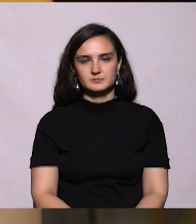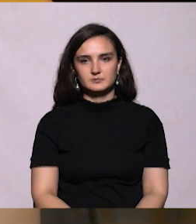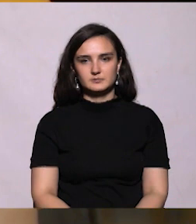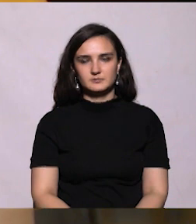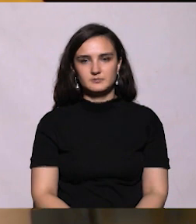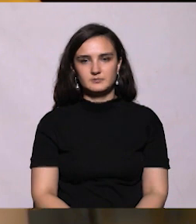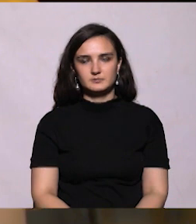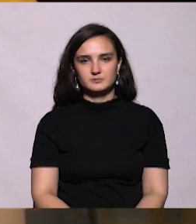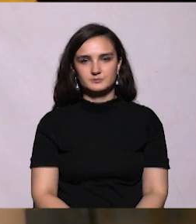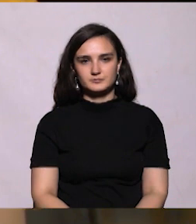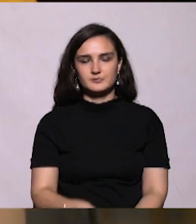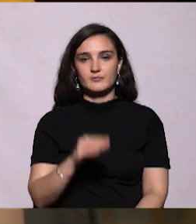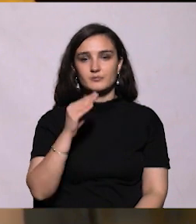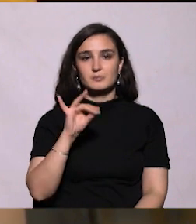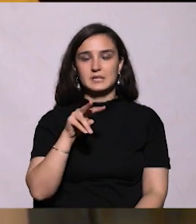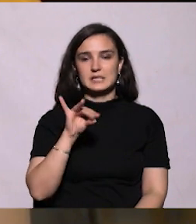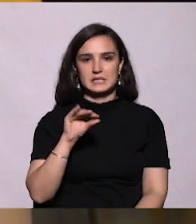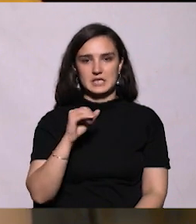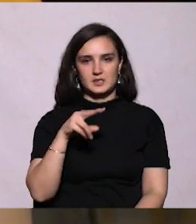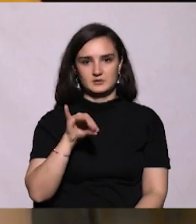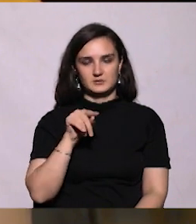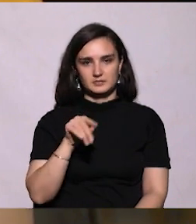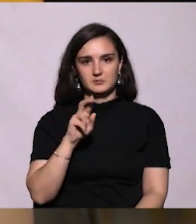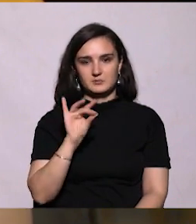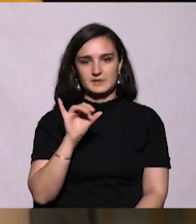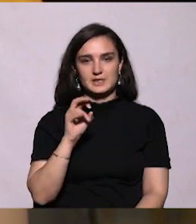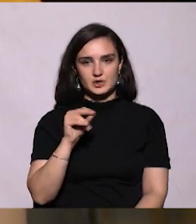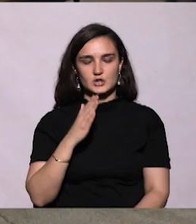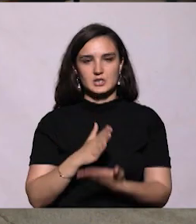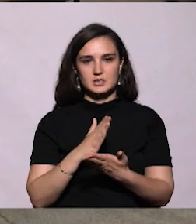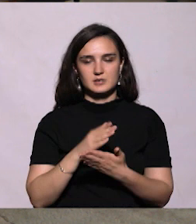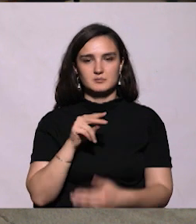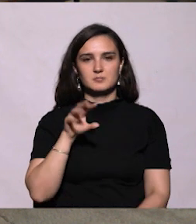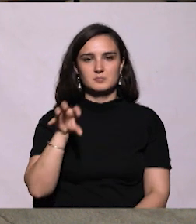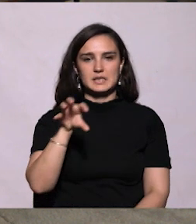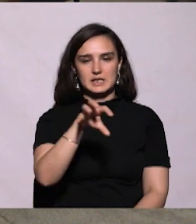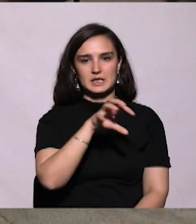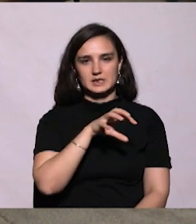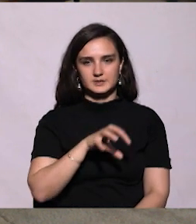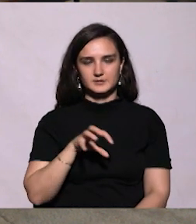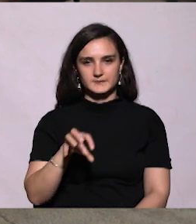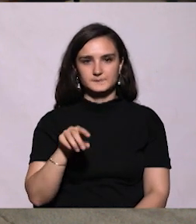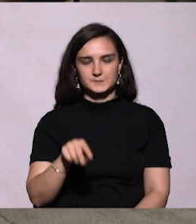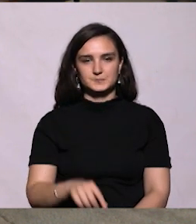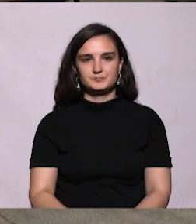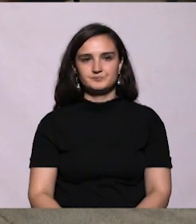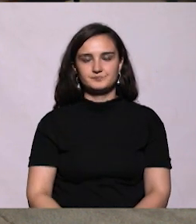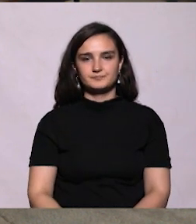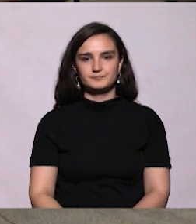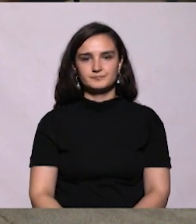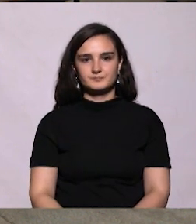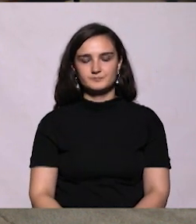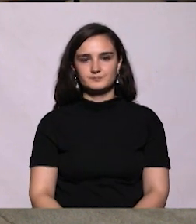Branch, piliali. Branch, piliali. Branch,